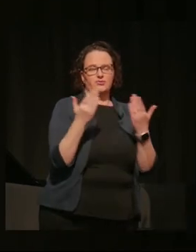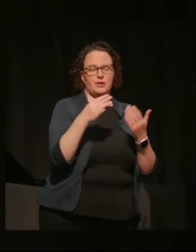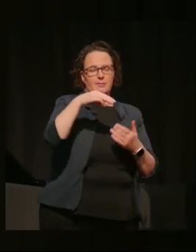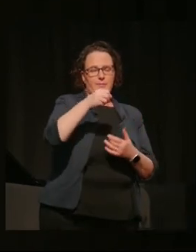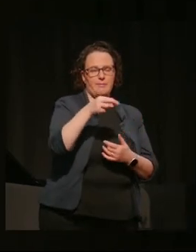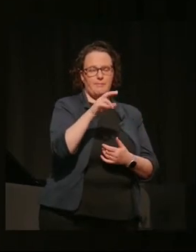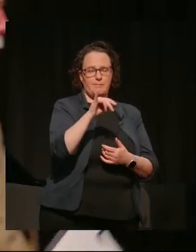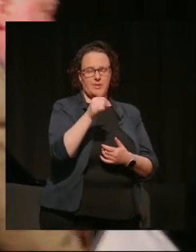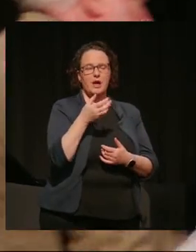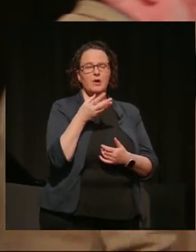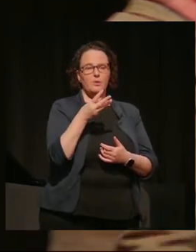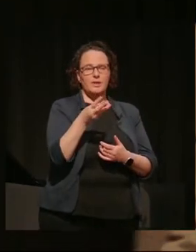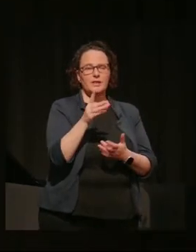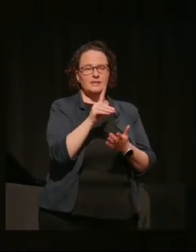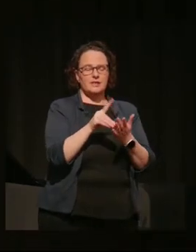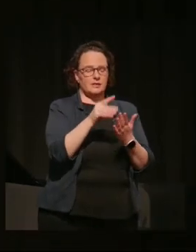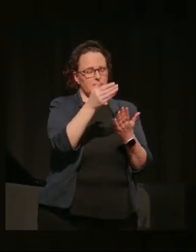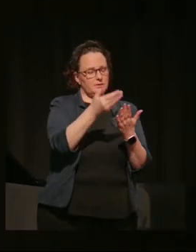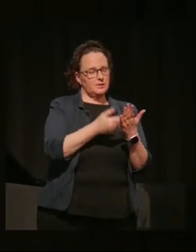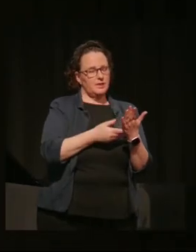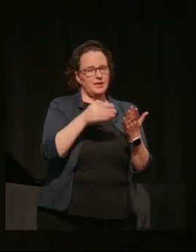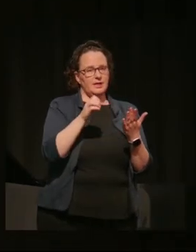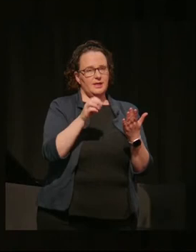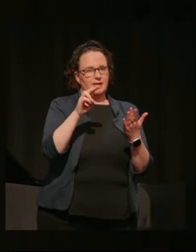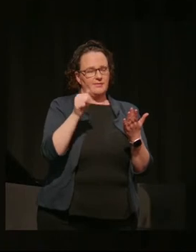the diary of 13-year-old Eva.